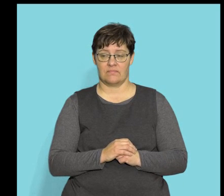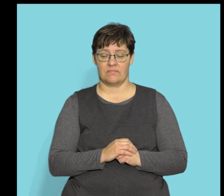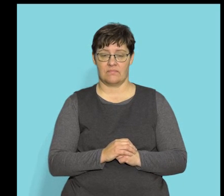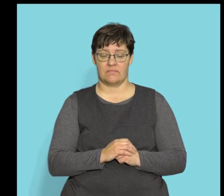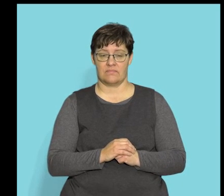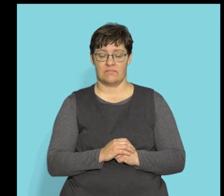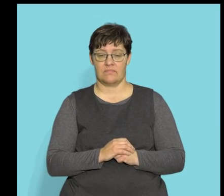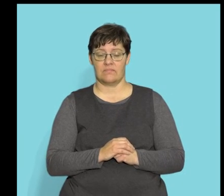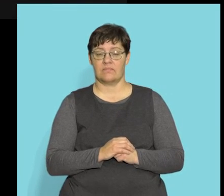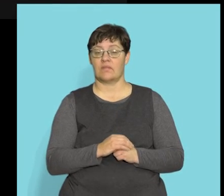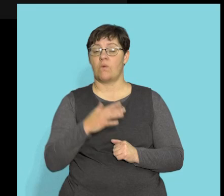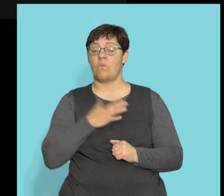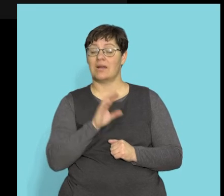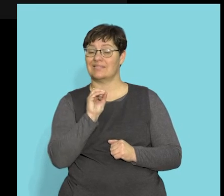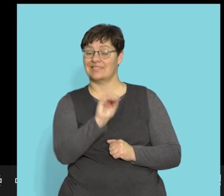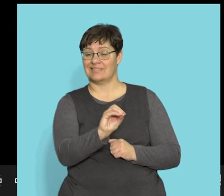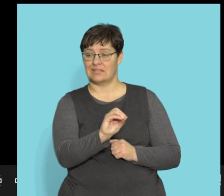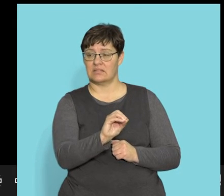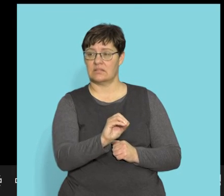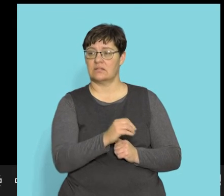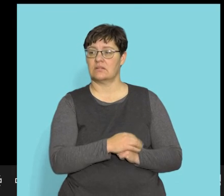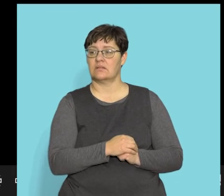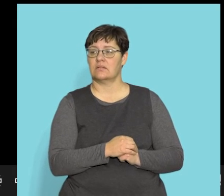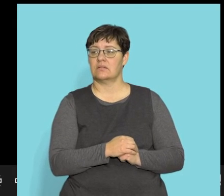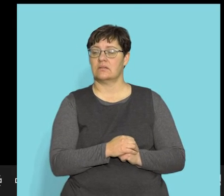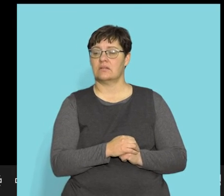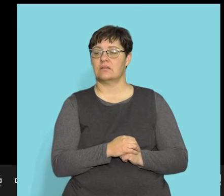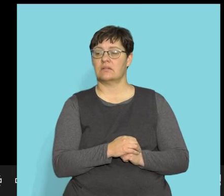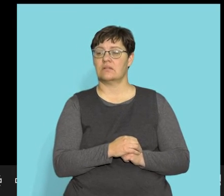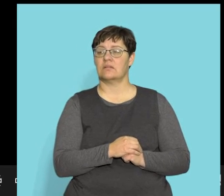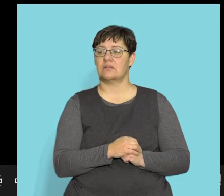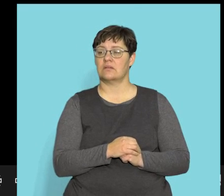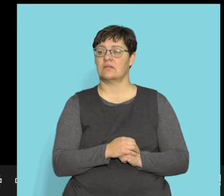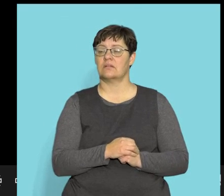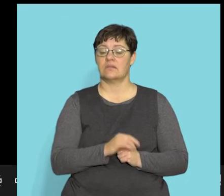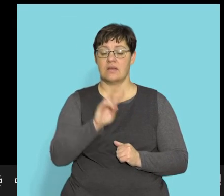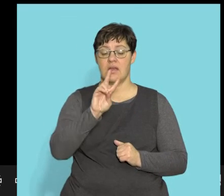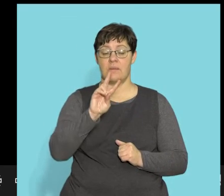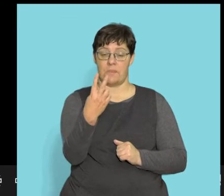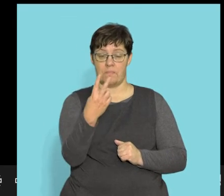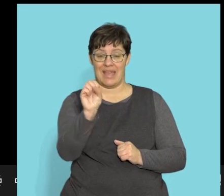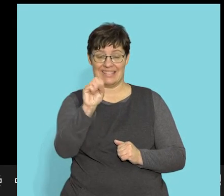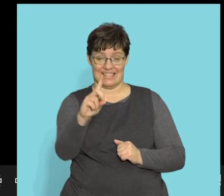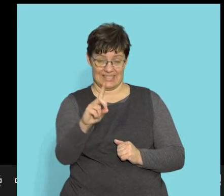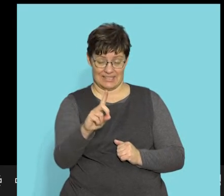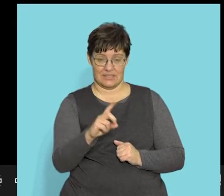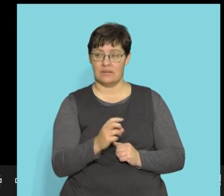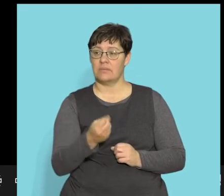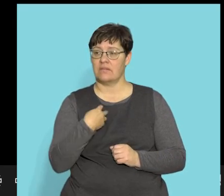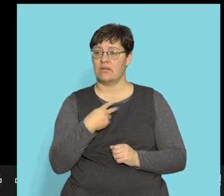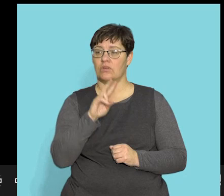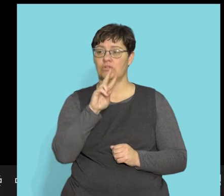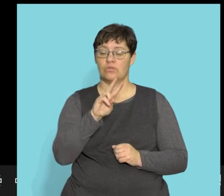And if I want to write this correct to the second decimal place, I'm going to press my SD button, which is going to give me